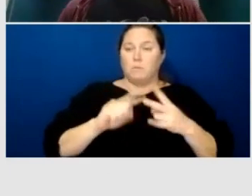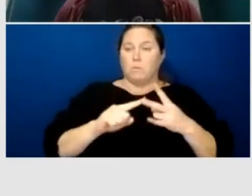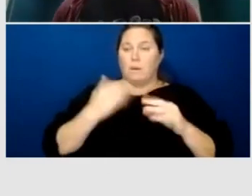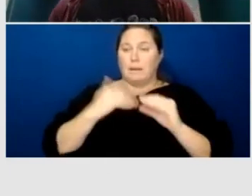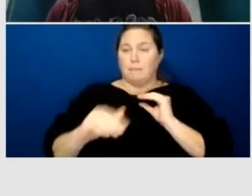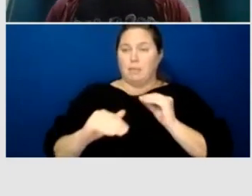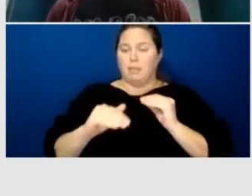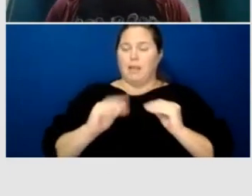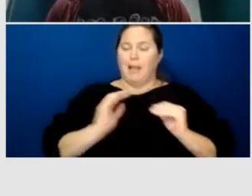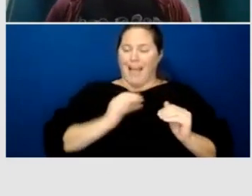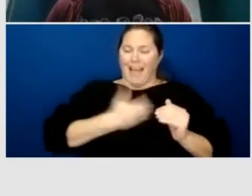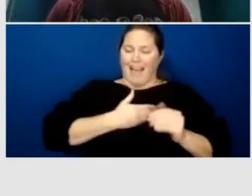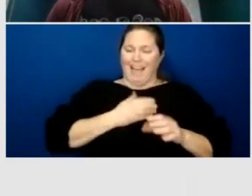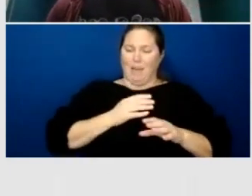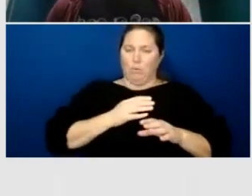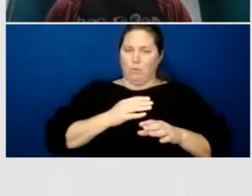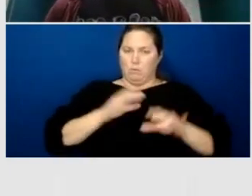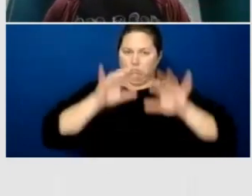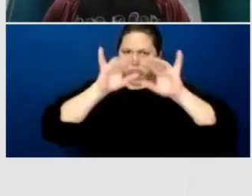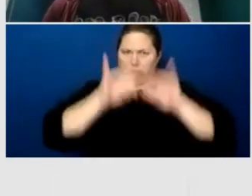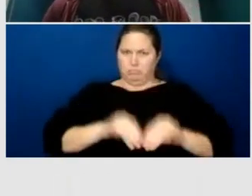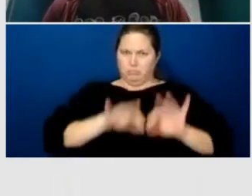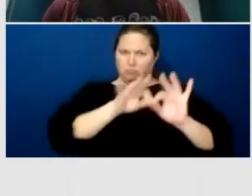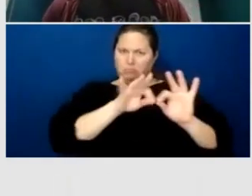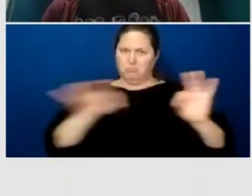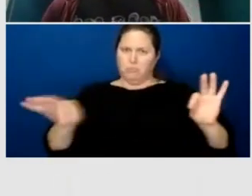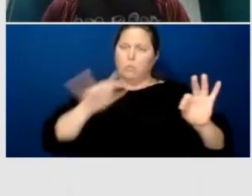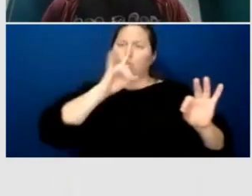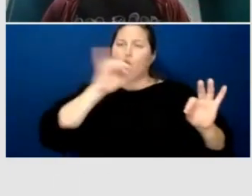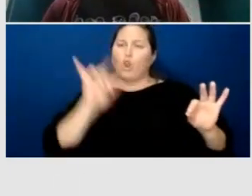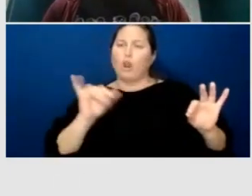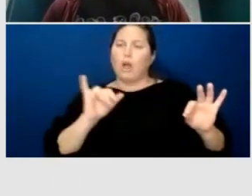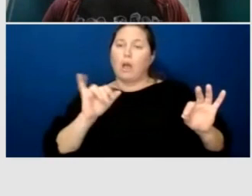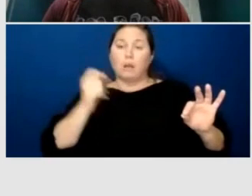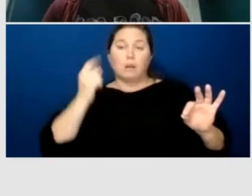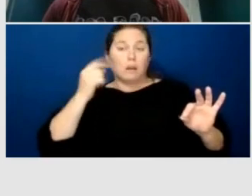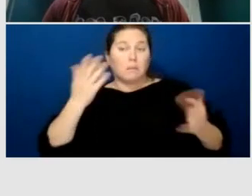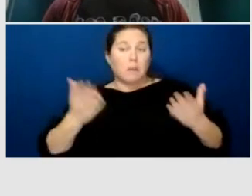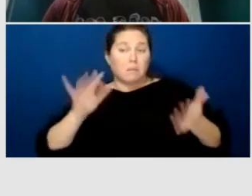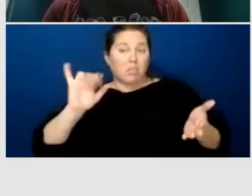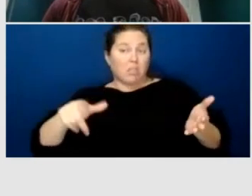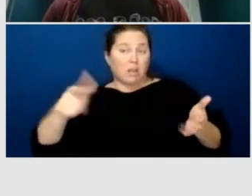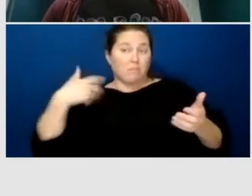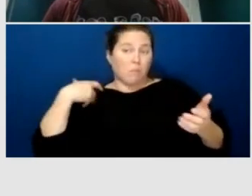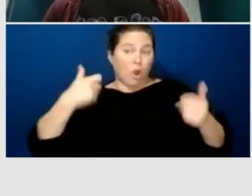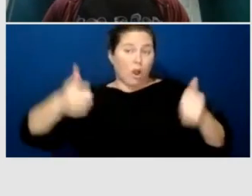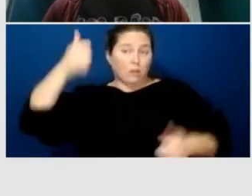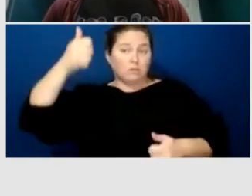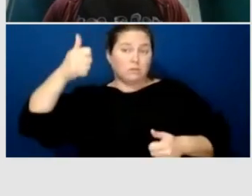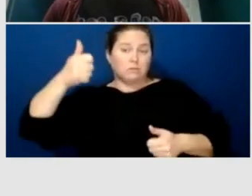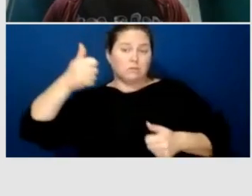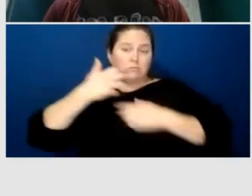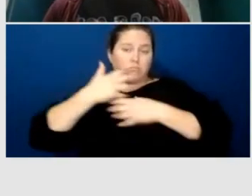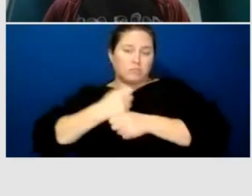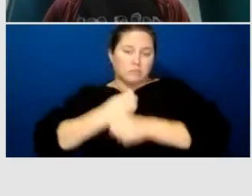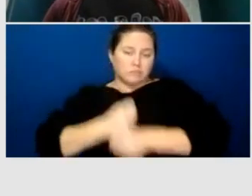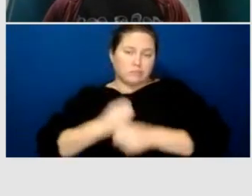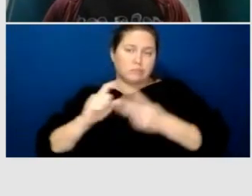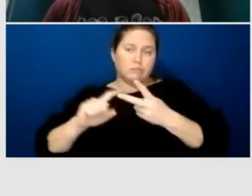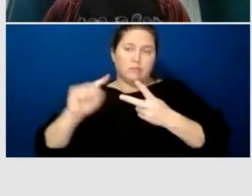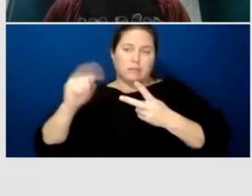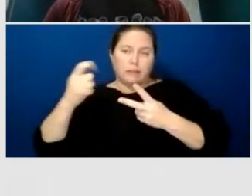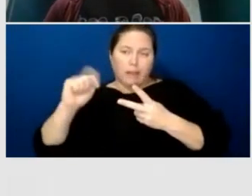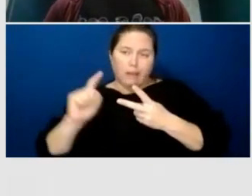we write messages to people? Even if the employer is using abbreviations and texting